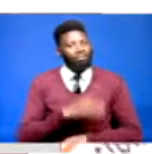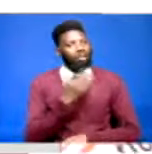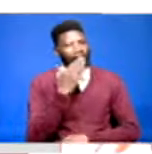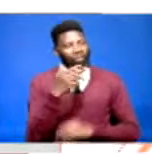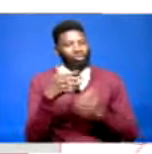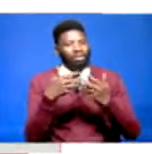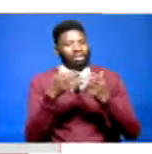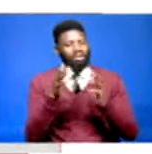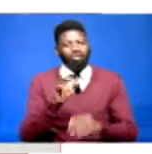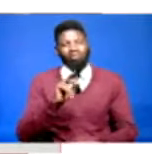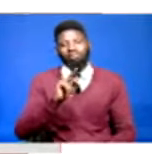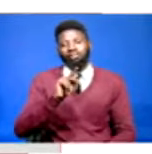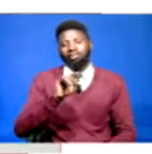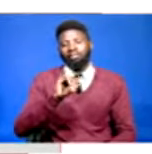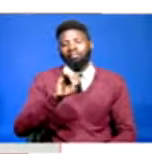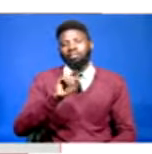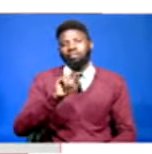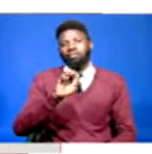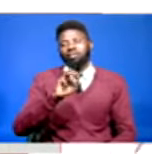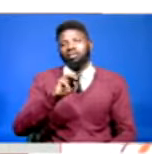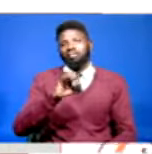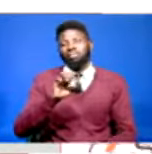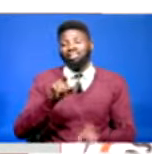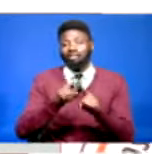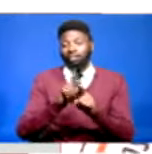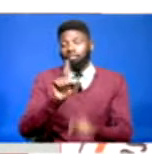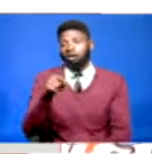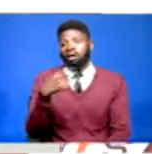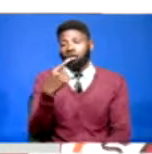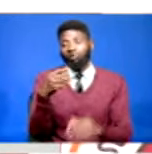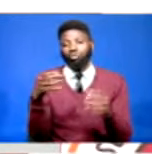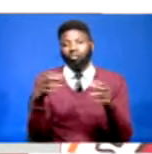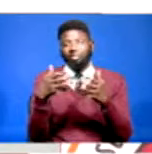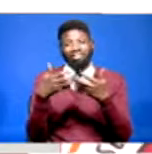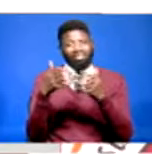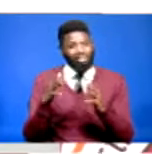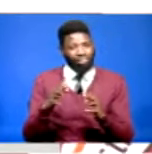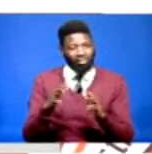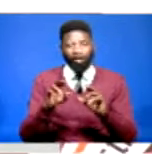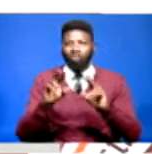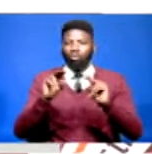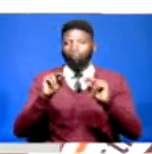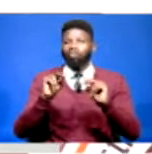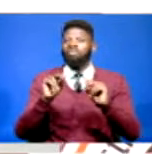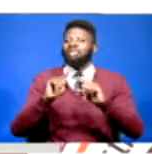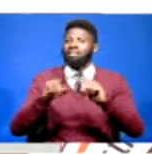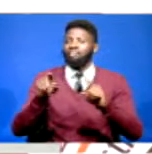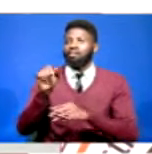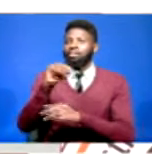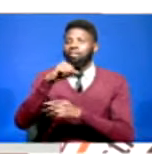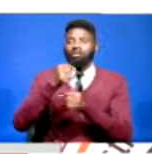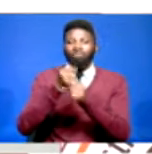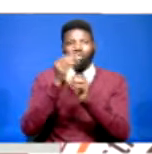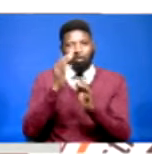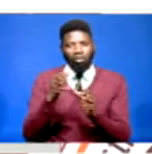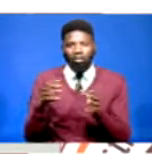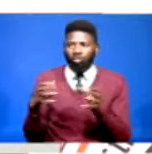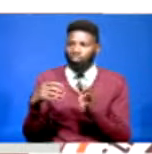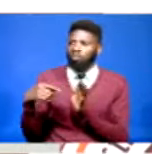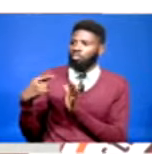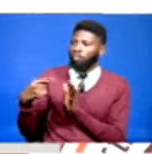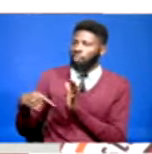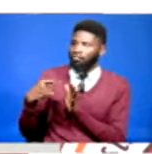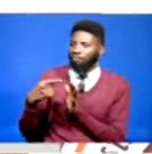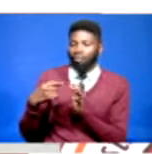course, it's not just the engineers who have convened here, but also other players within the sector, especially in the manufacturing sector. With me,